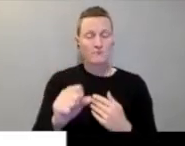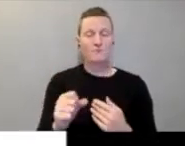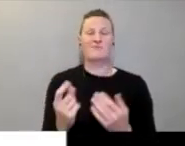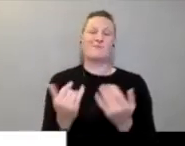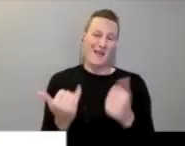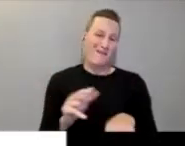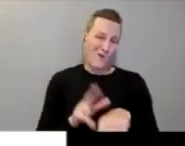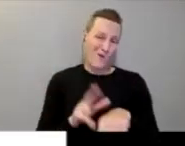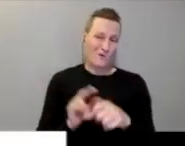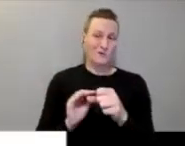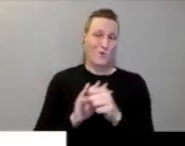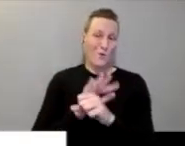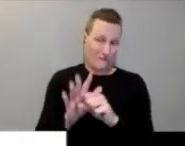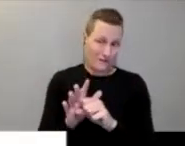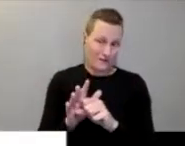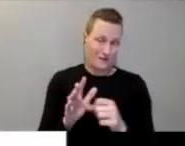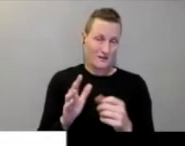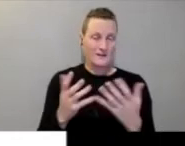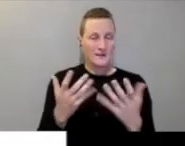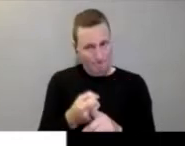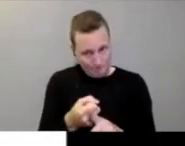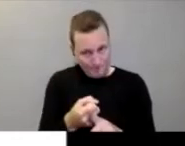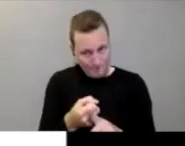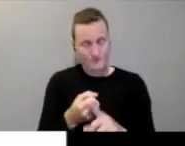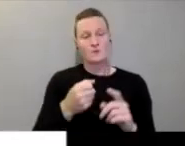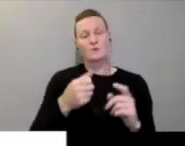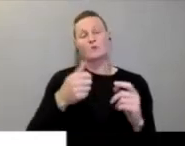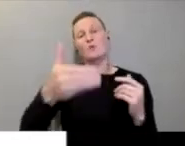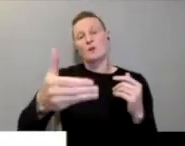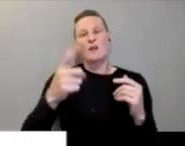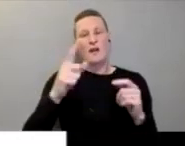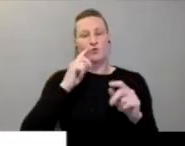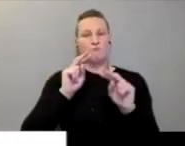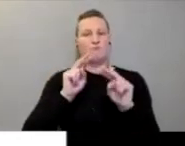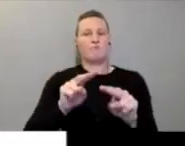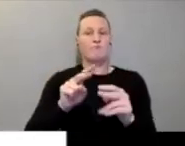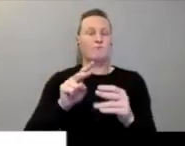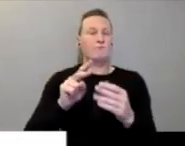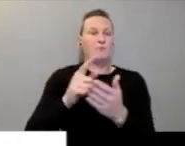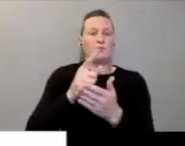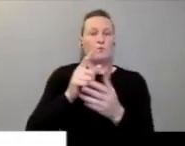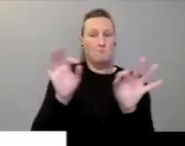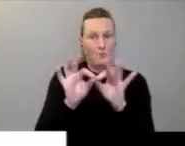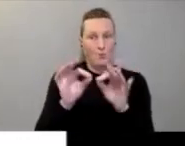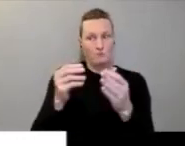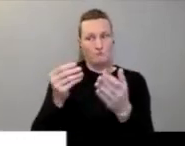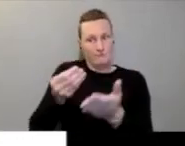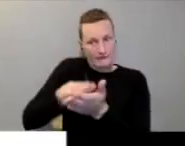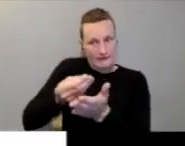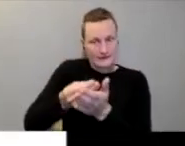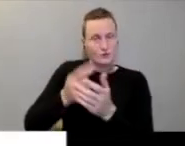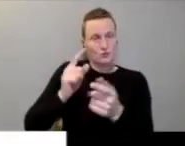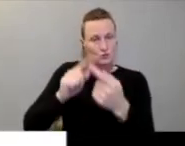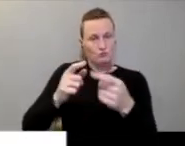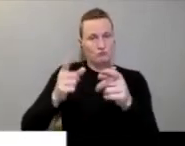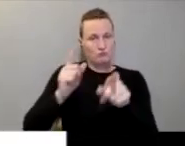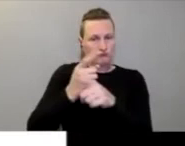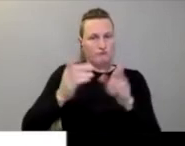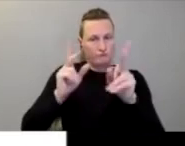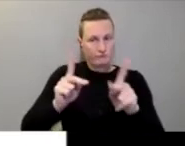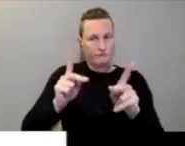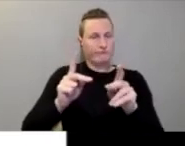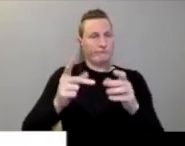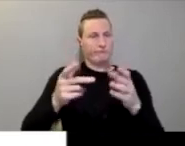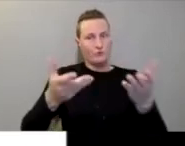organizations. We want money and activity to be coming back into